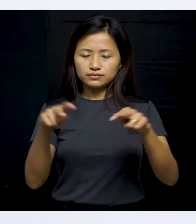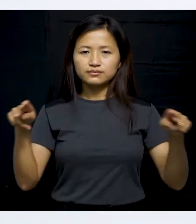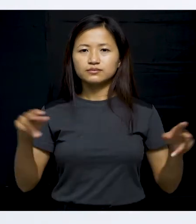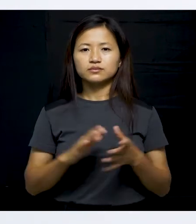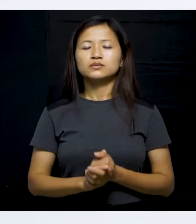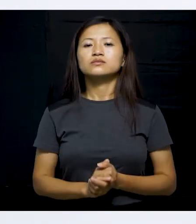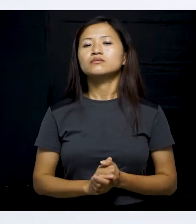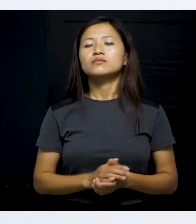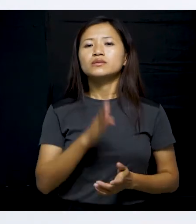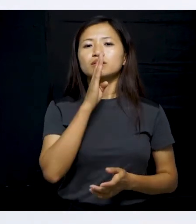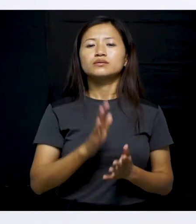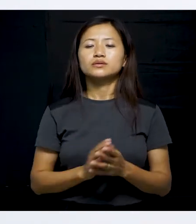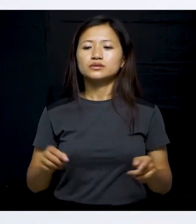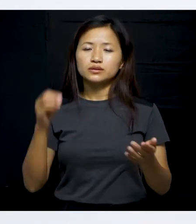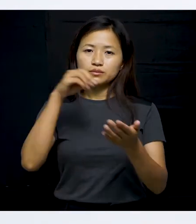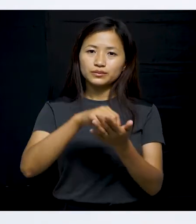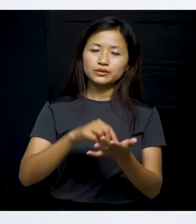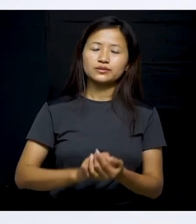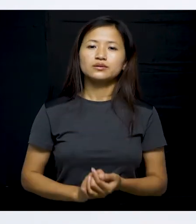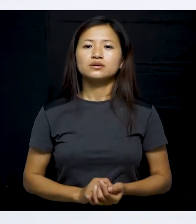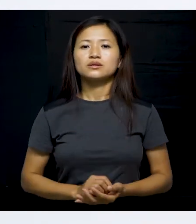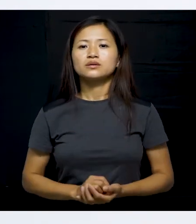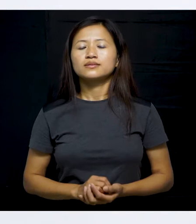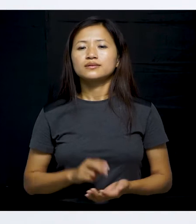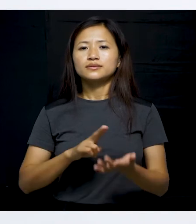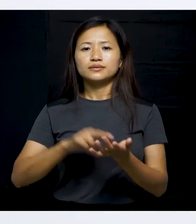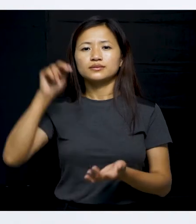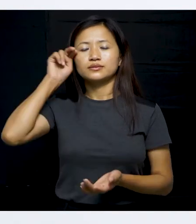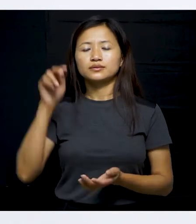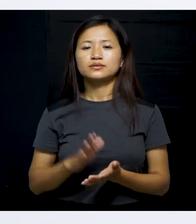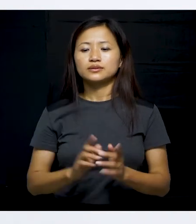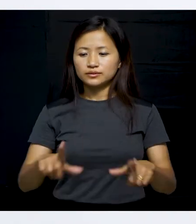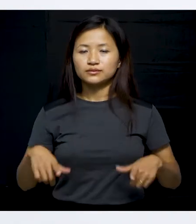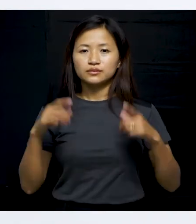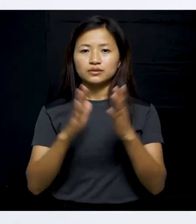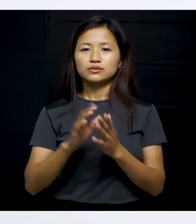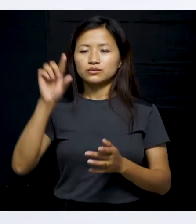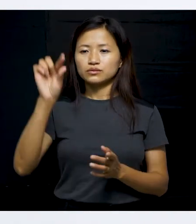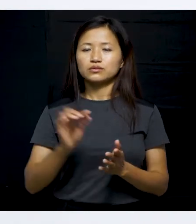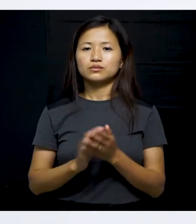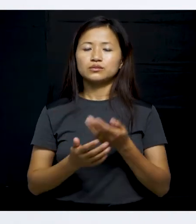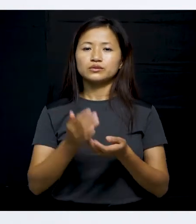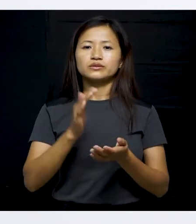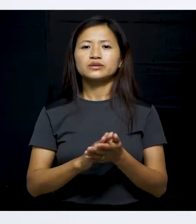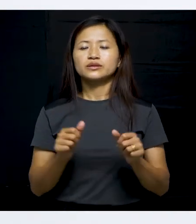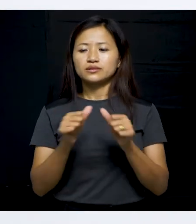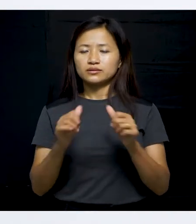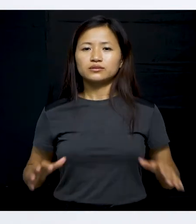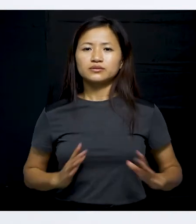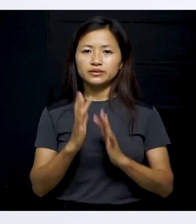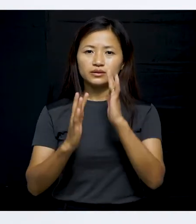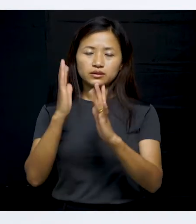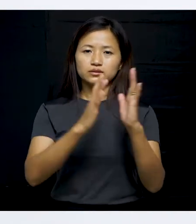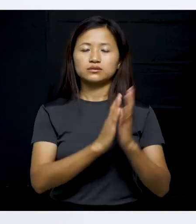right? Because as I mentioned, the Nagas who live in the rural areas, they do mostly agriculture.